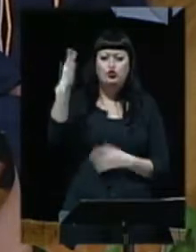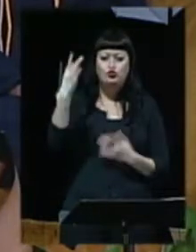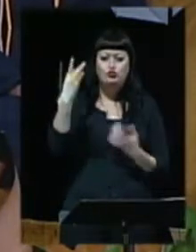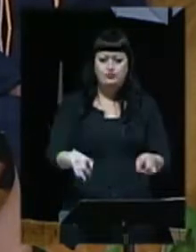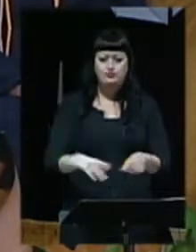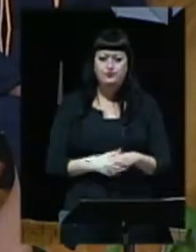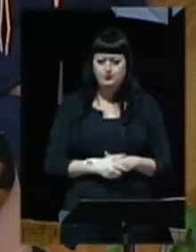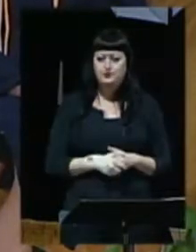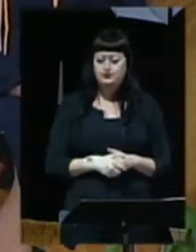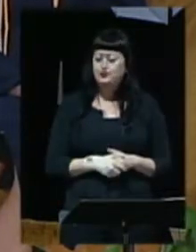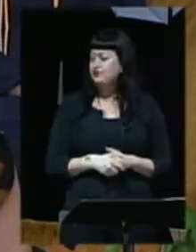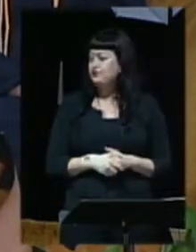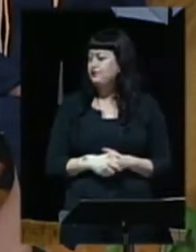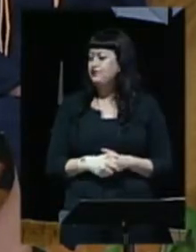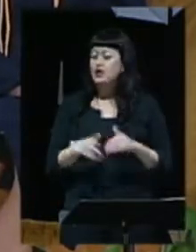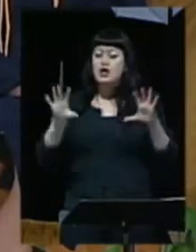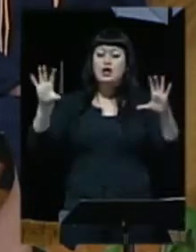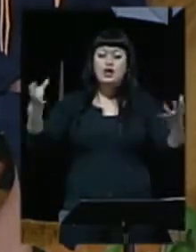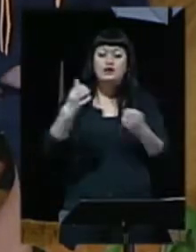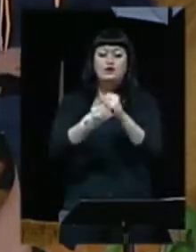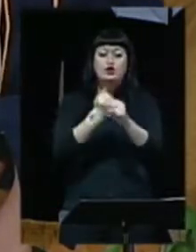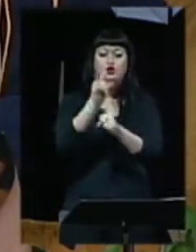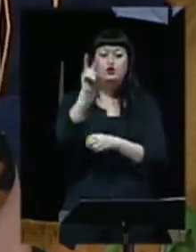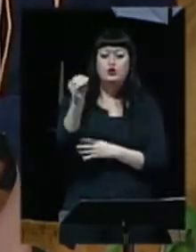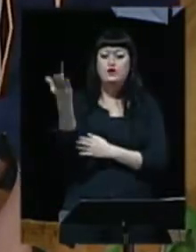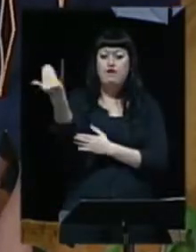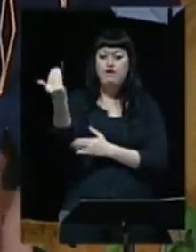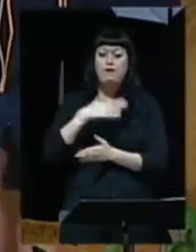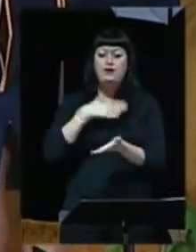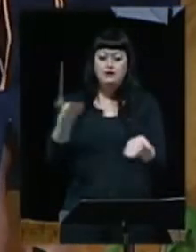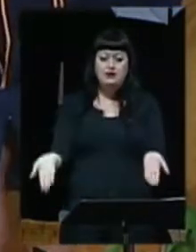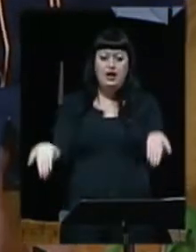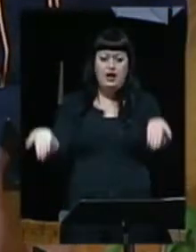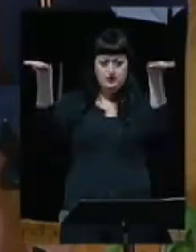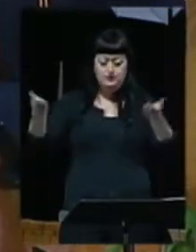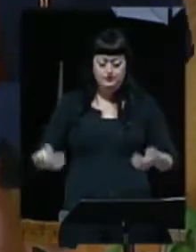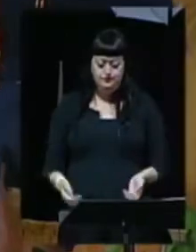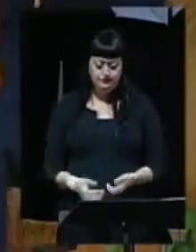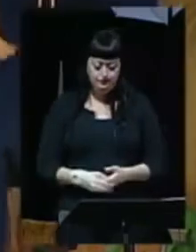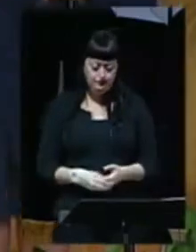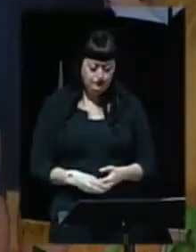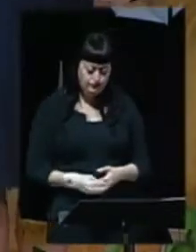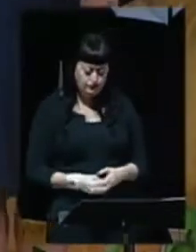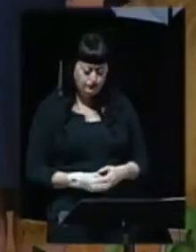endeavors. Will the class of 2015 please stand?